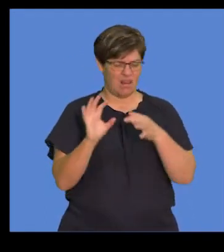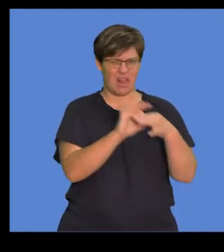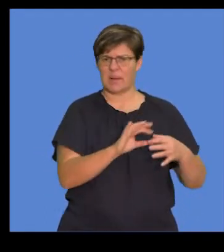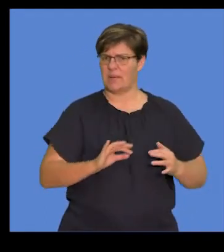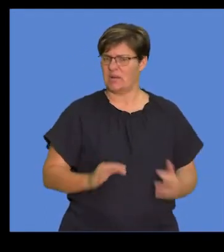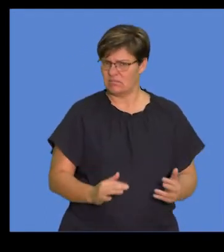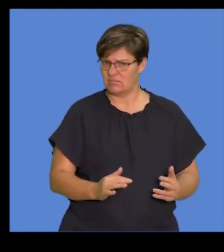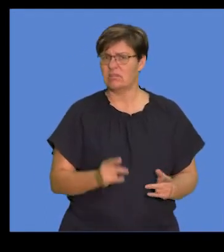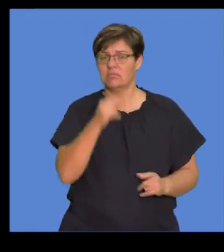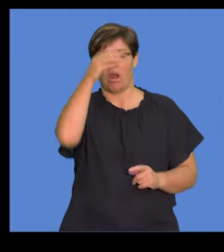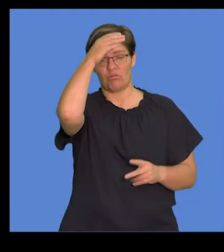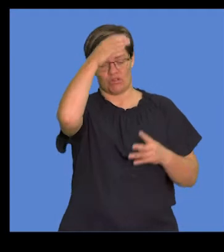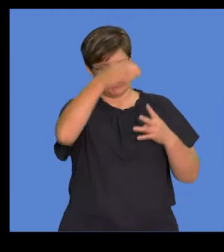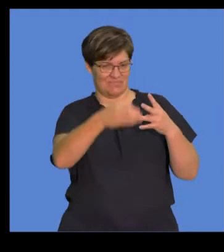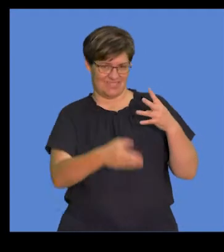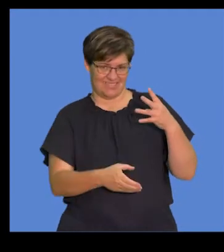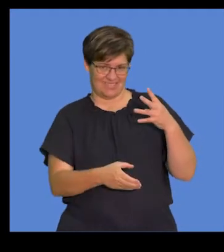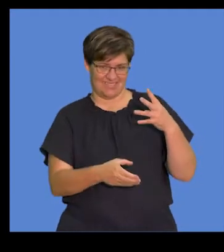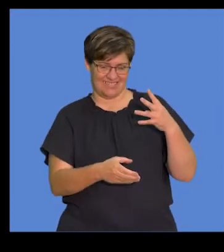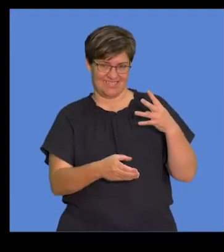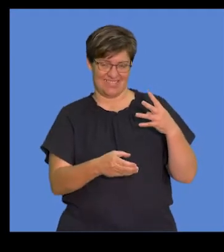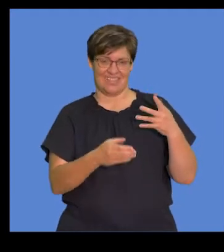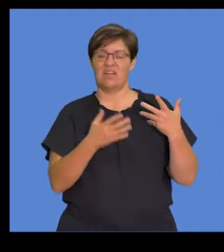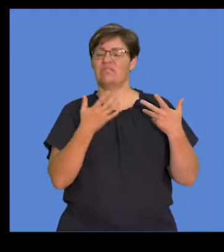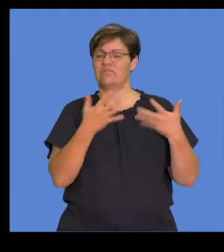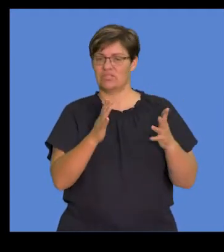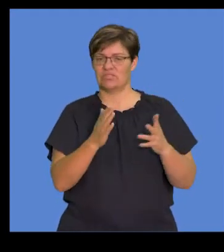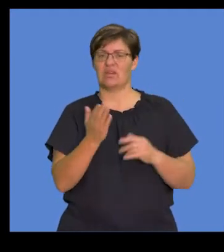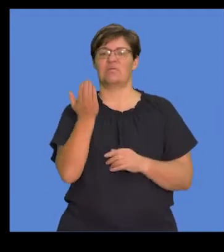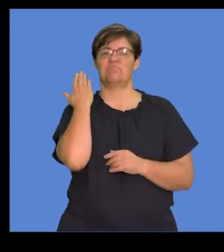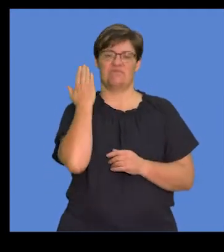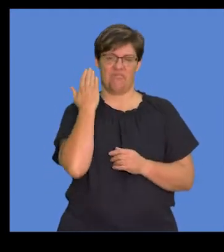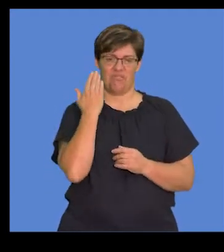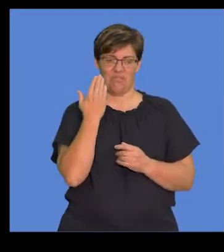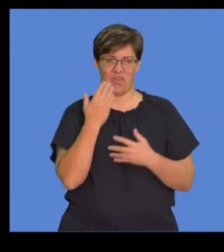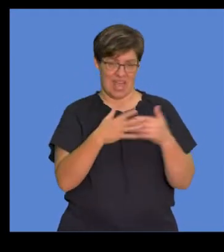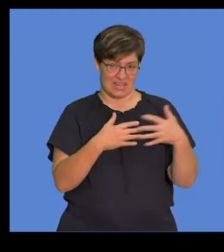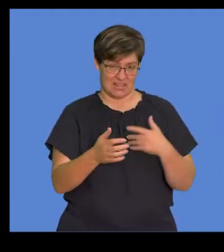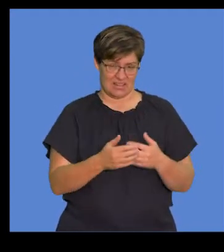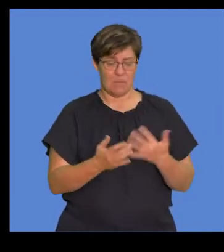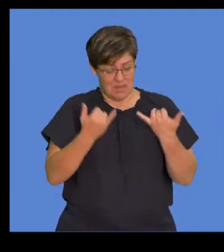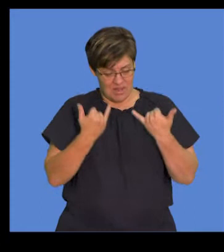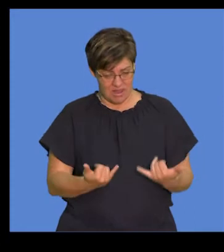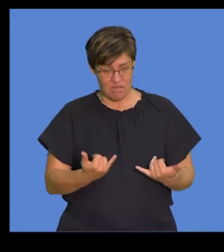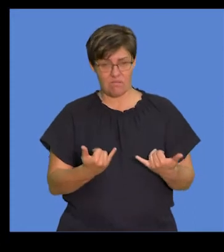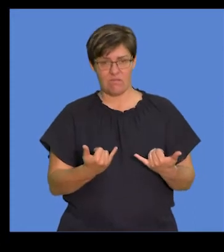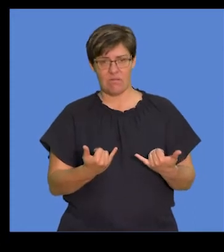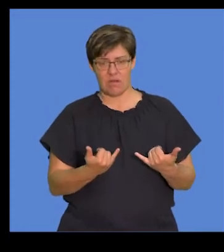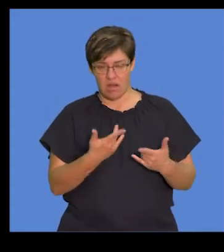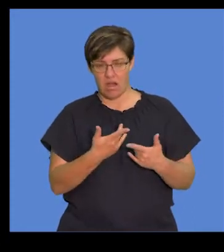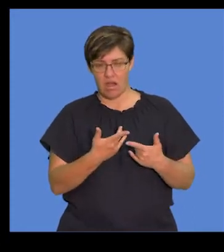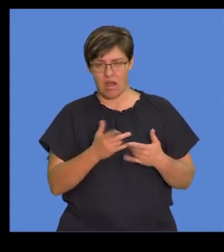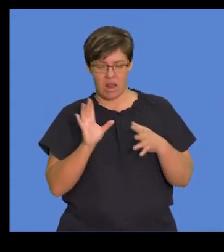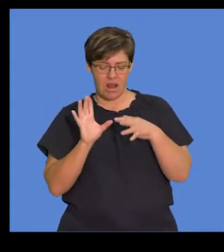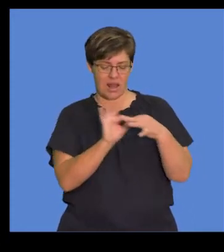are some of the concepts that we dealt with in one at a time, but at some point we need to create these